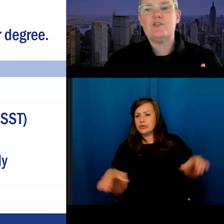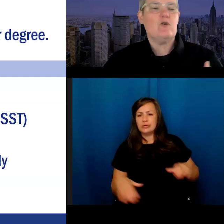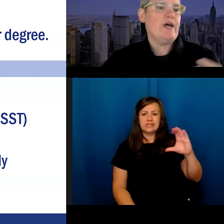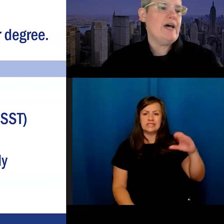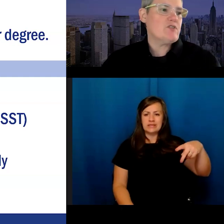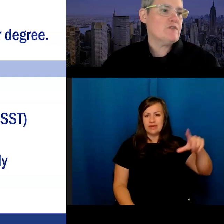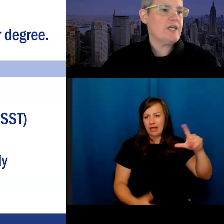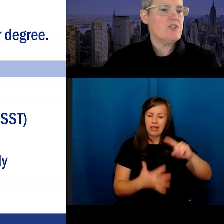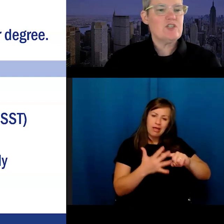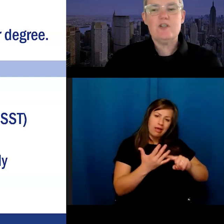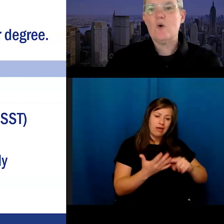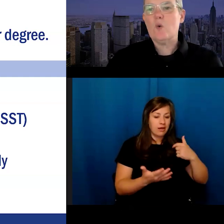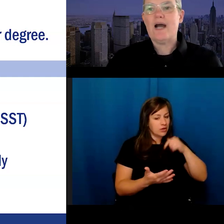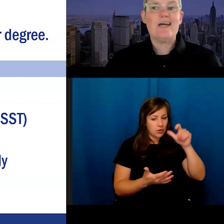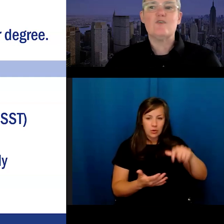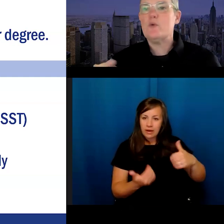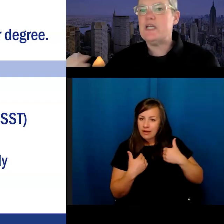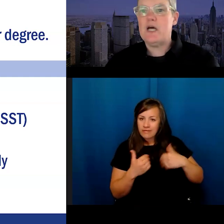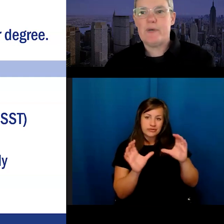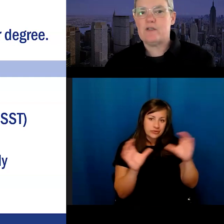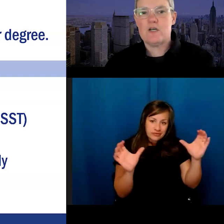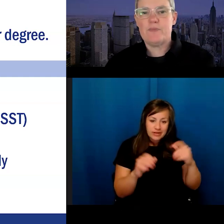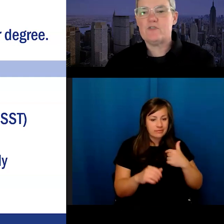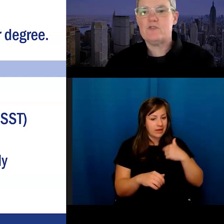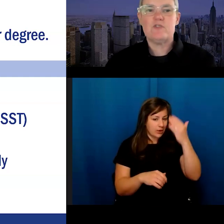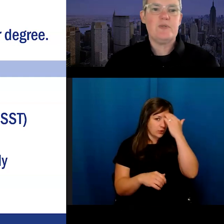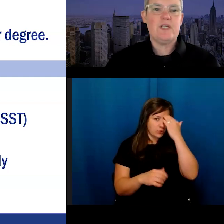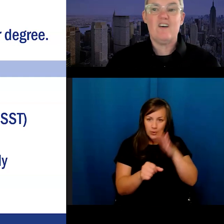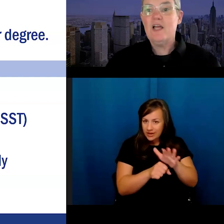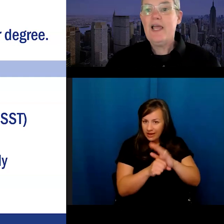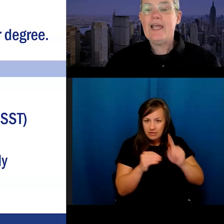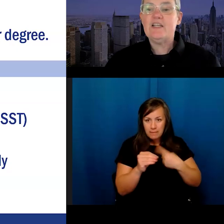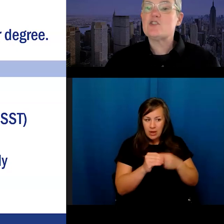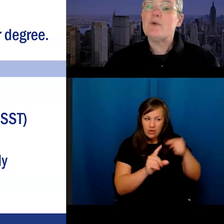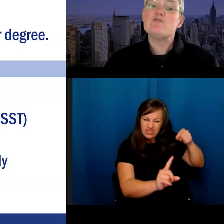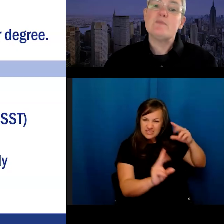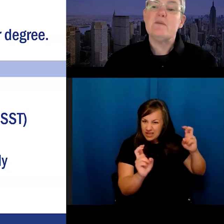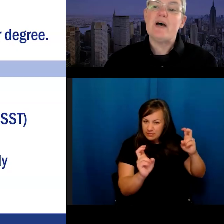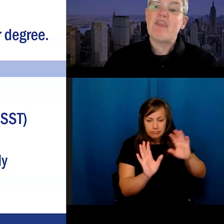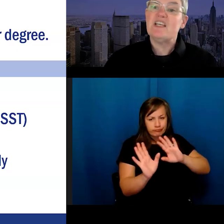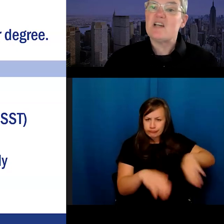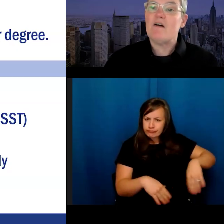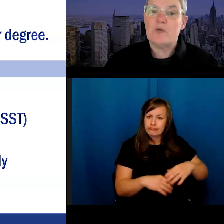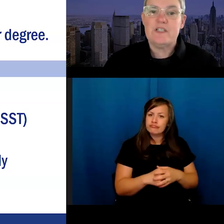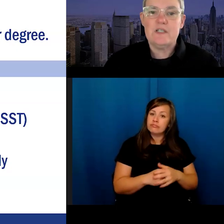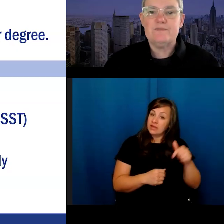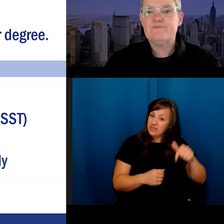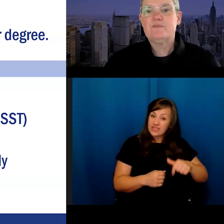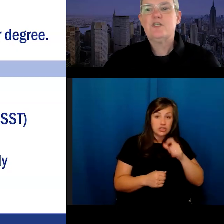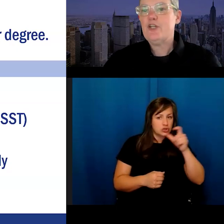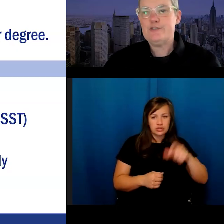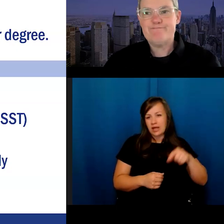because I don't have a certification, or I don't know enough about a topic to do CPL, and it's supposed to be about things I already